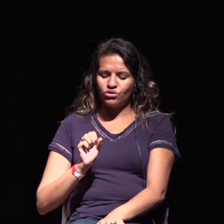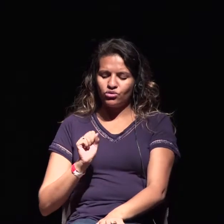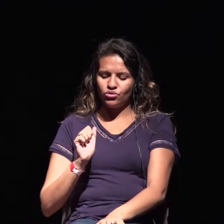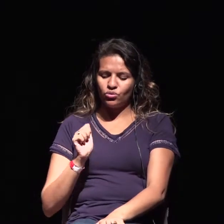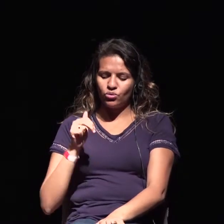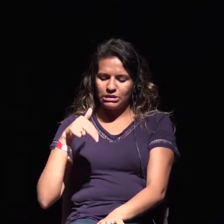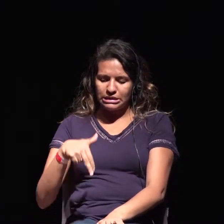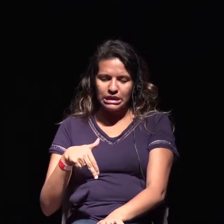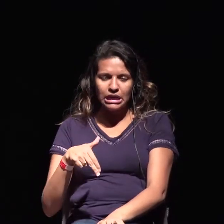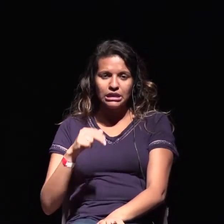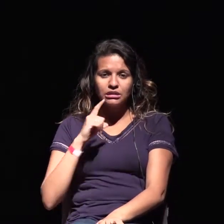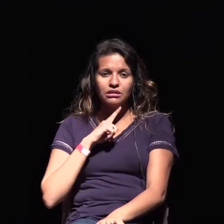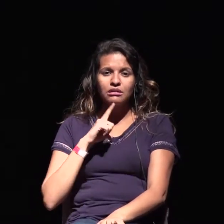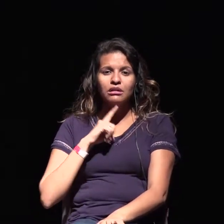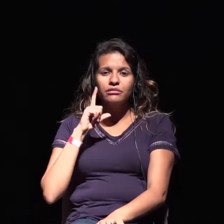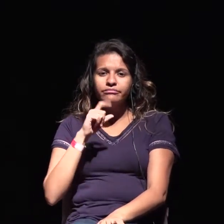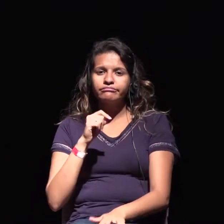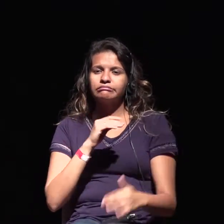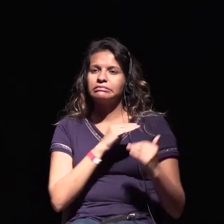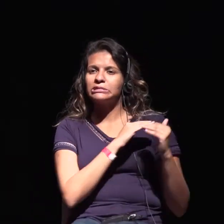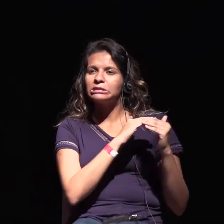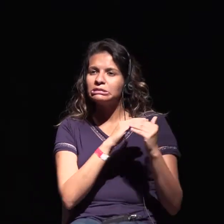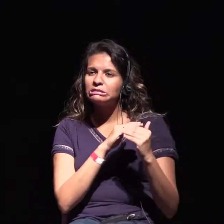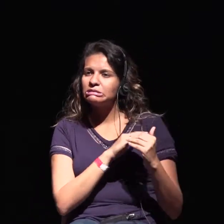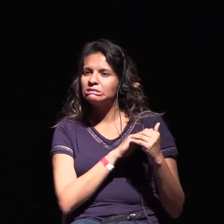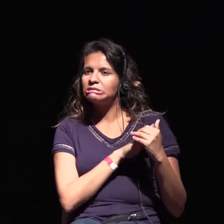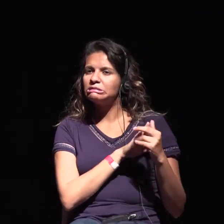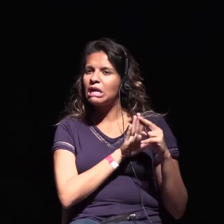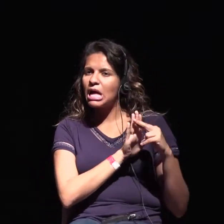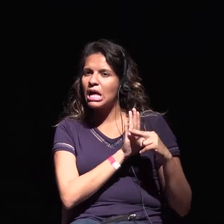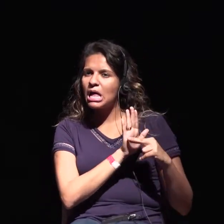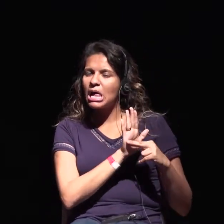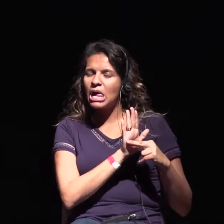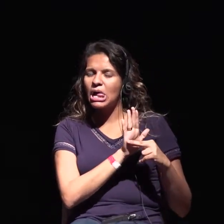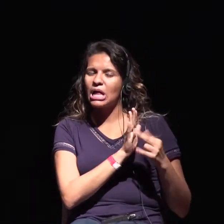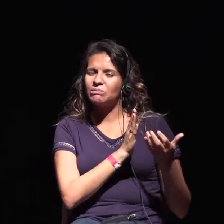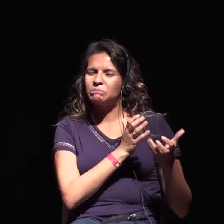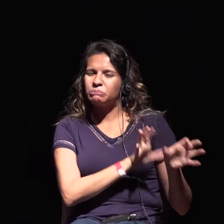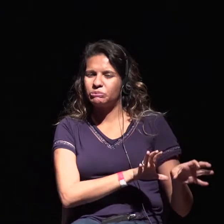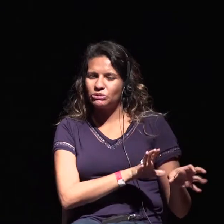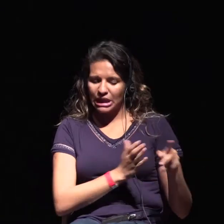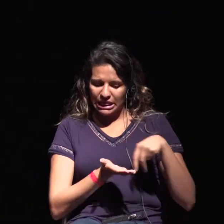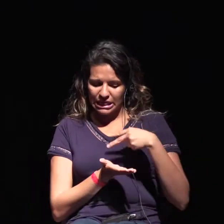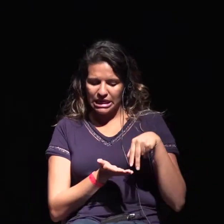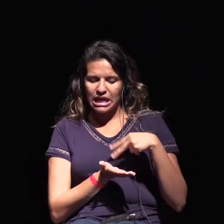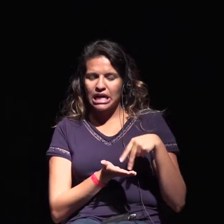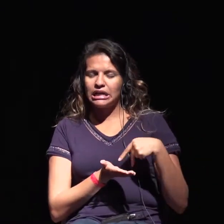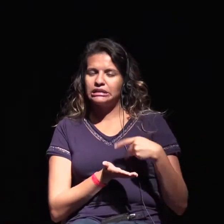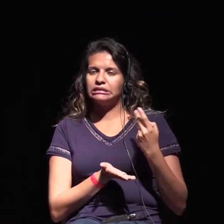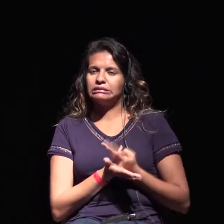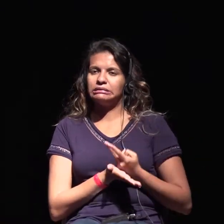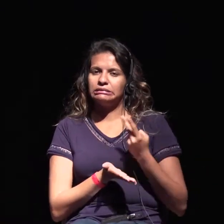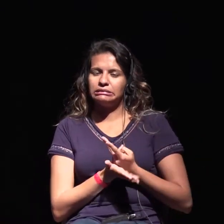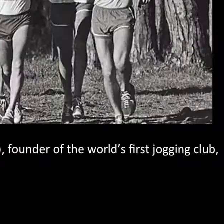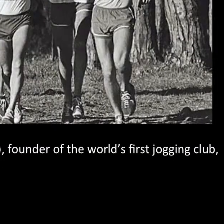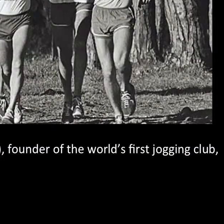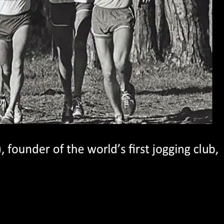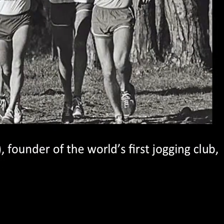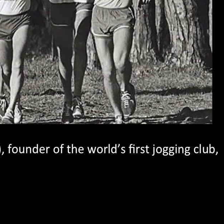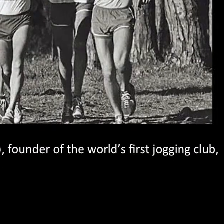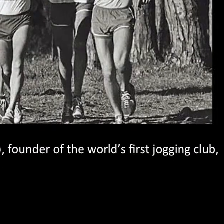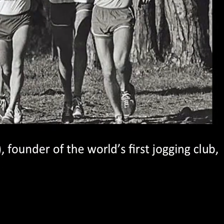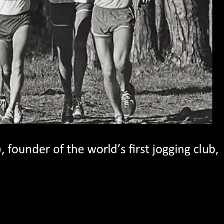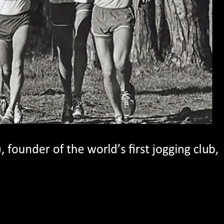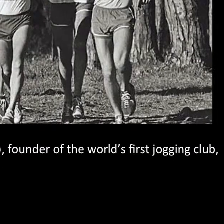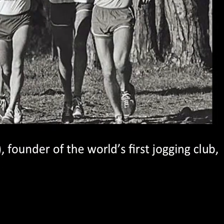modern dance of someone like Martha Graham. But in fact, in 1963, the performers in We Shall